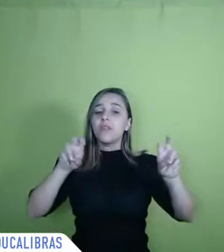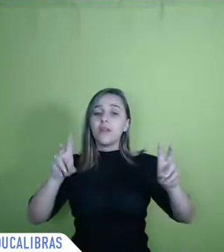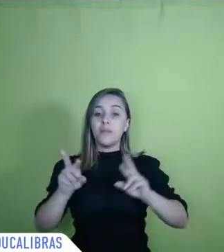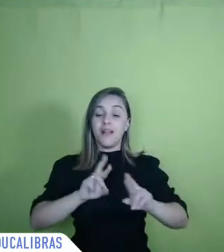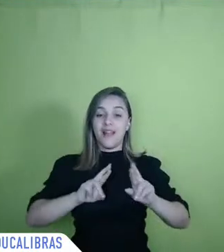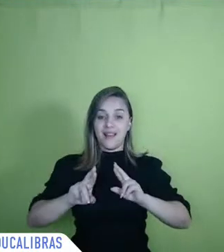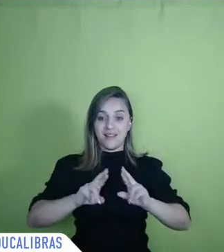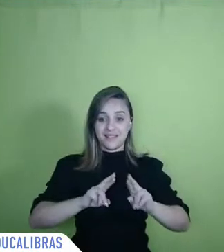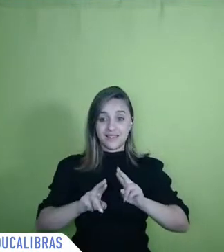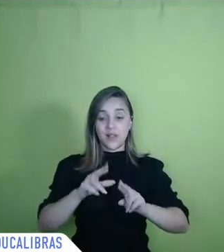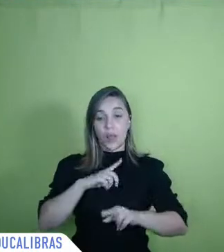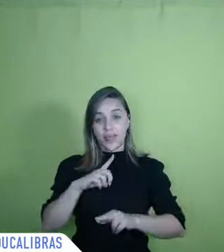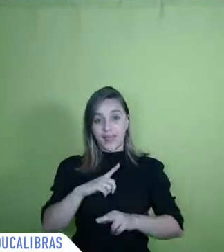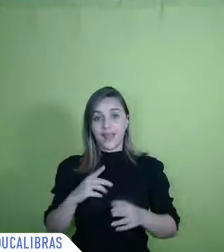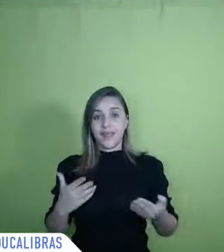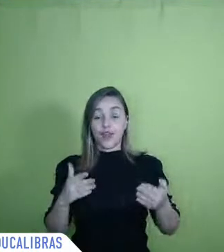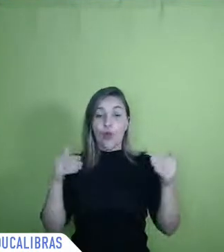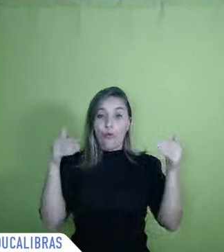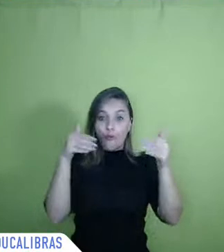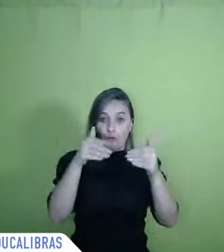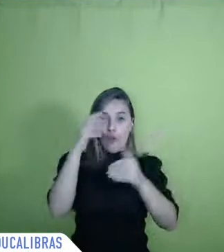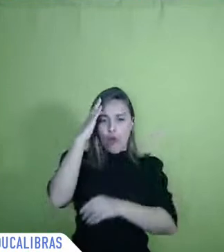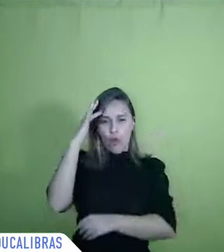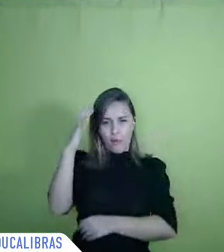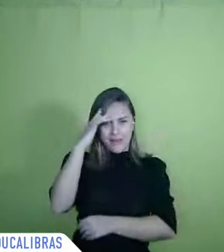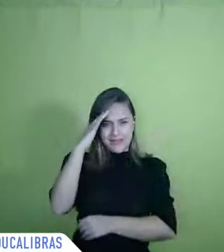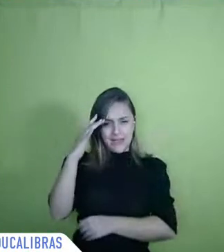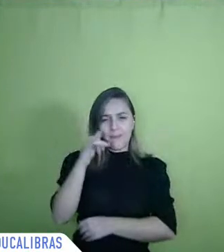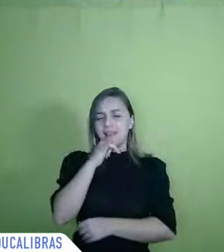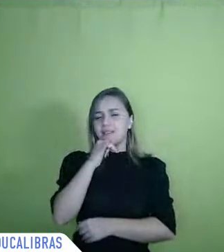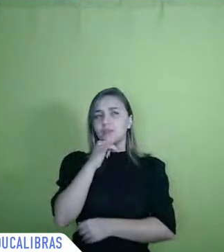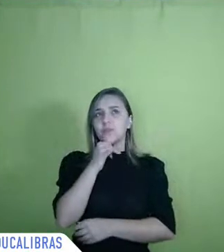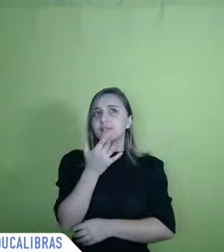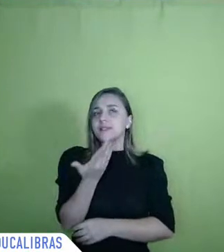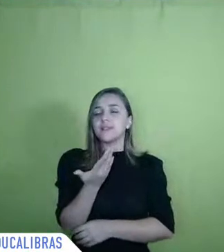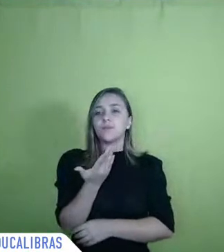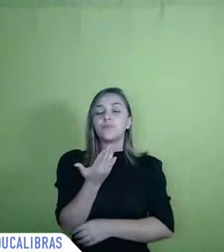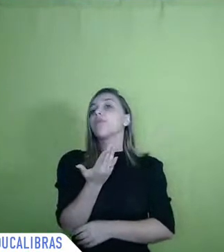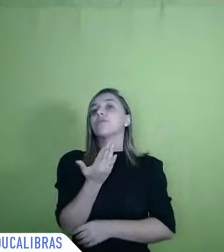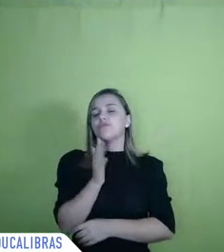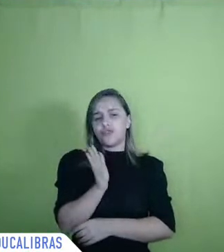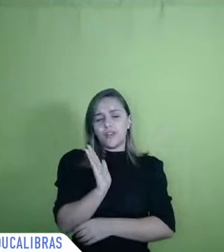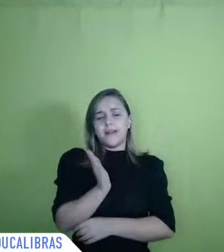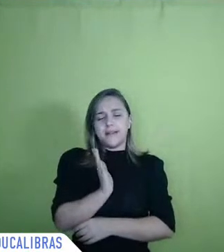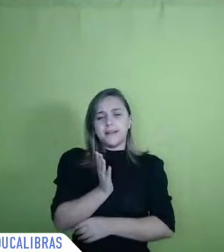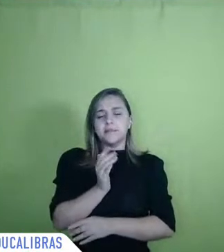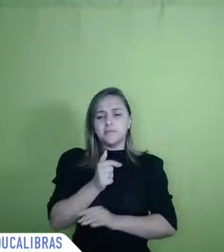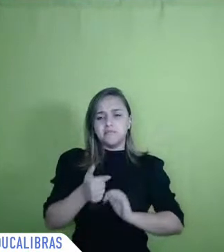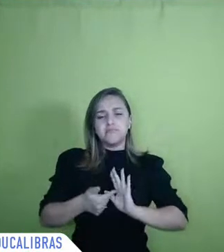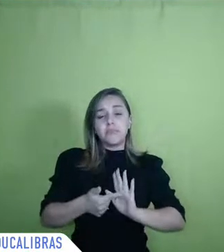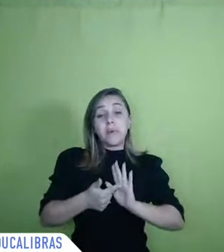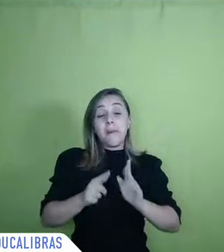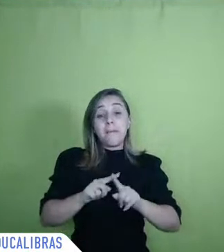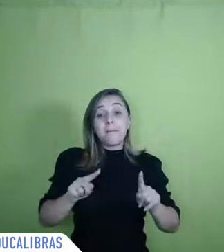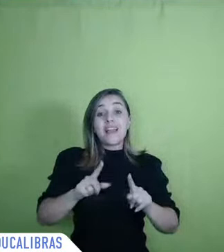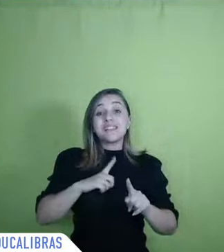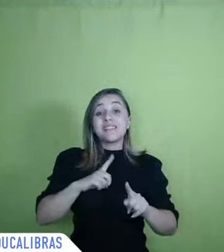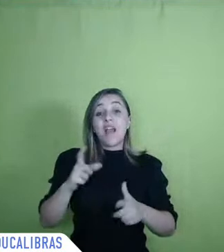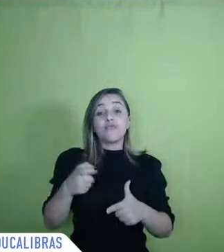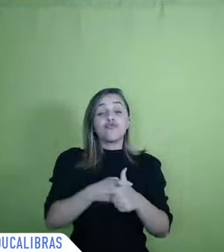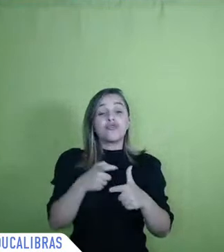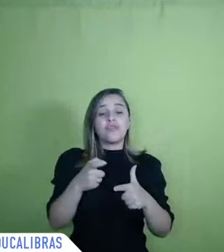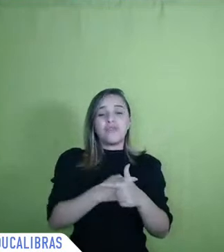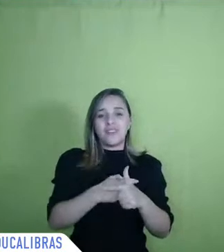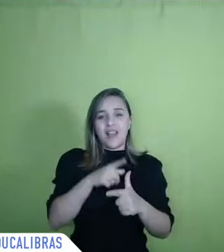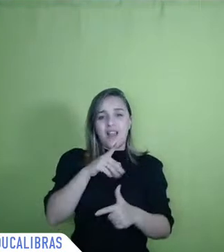angst I feel is huge, because when you talk about the GDP, although there is an ideology there behind it, because